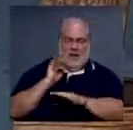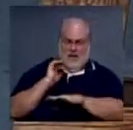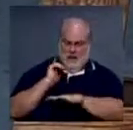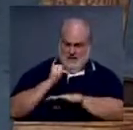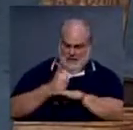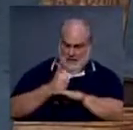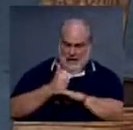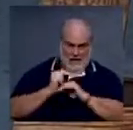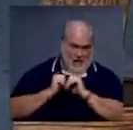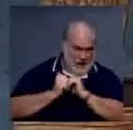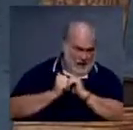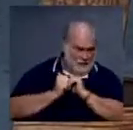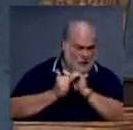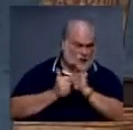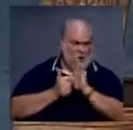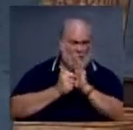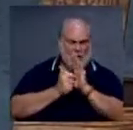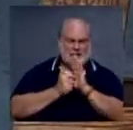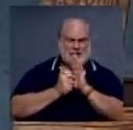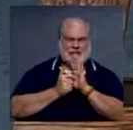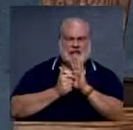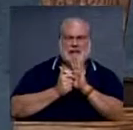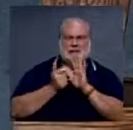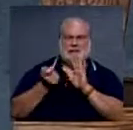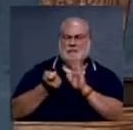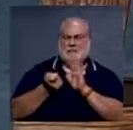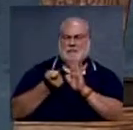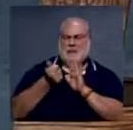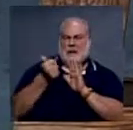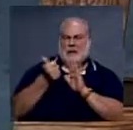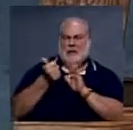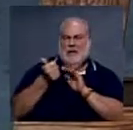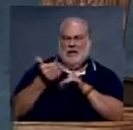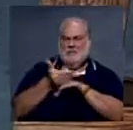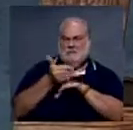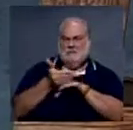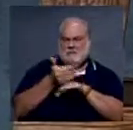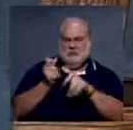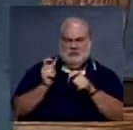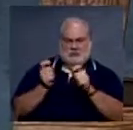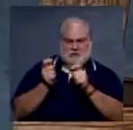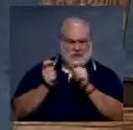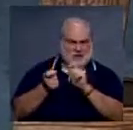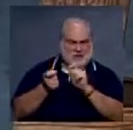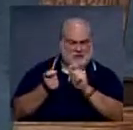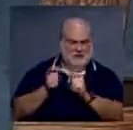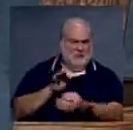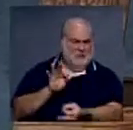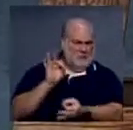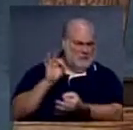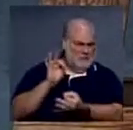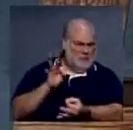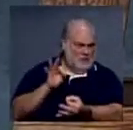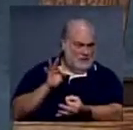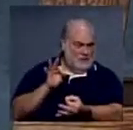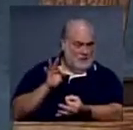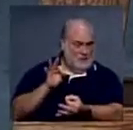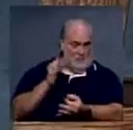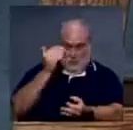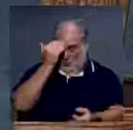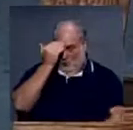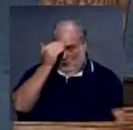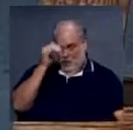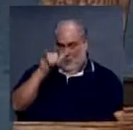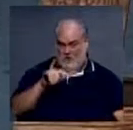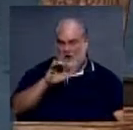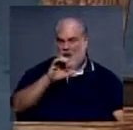going to only require a minimum amount of construction. It's perfect for us because, as we know, Cantrell is one of the